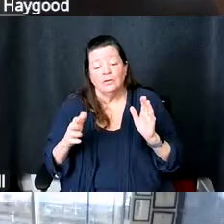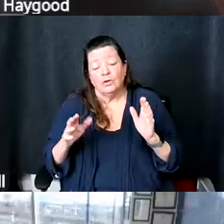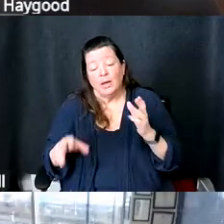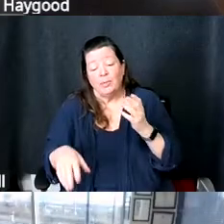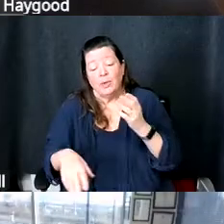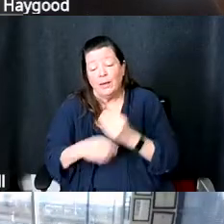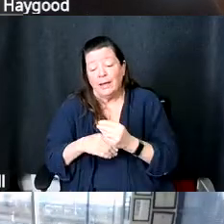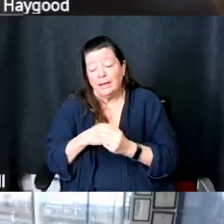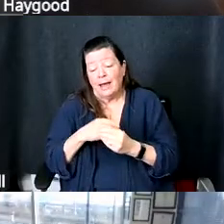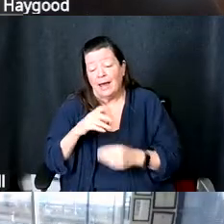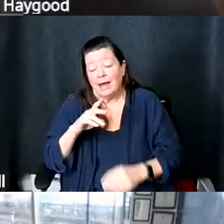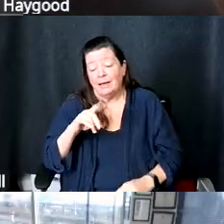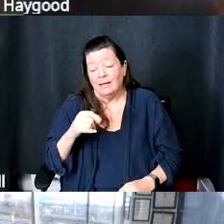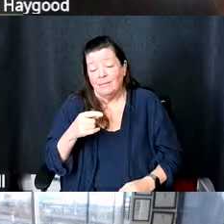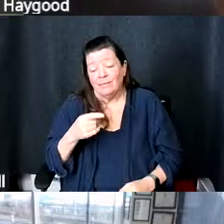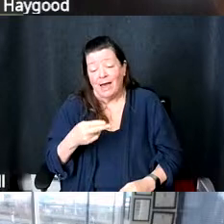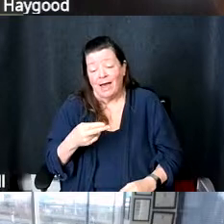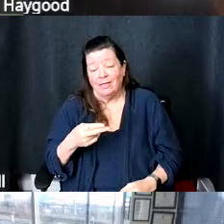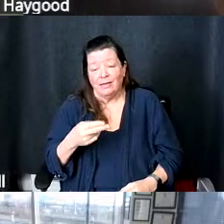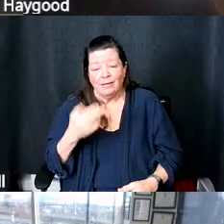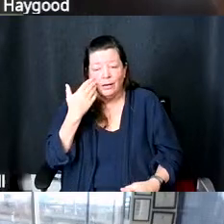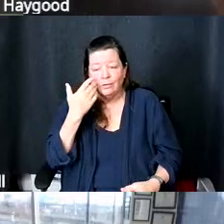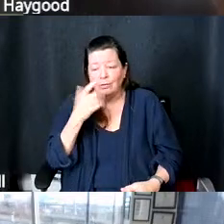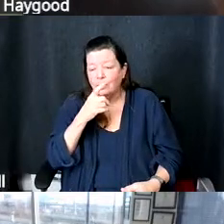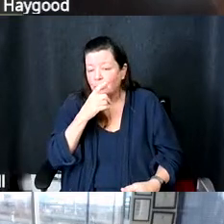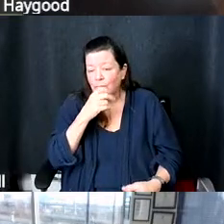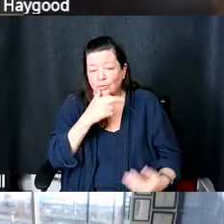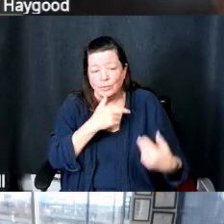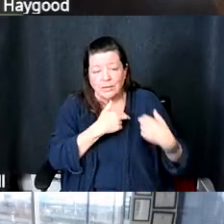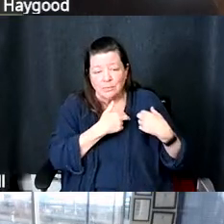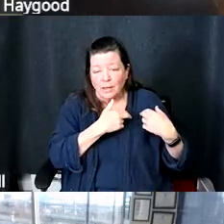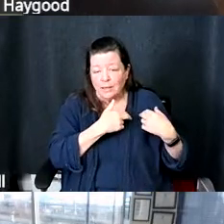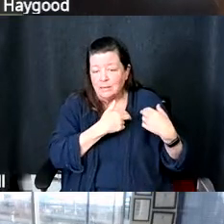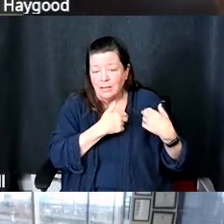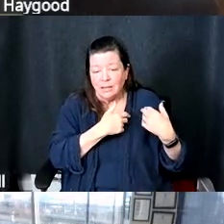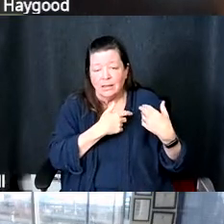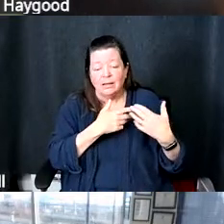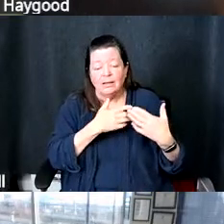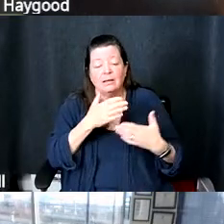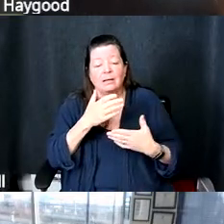don't know whose responsibility would be, but there could be some coordination